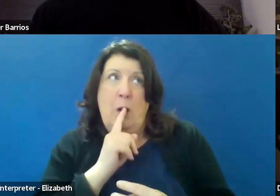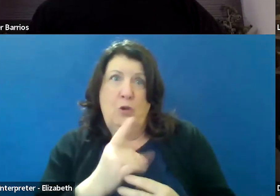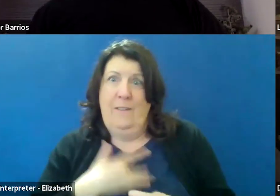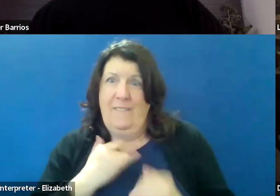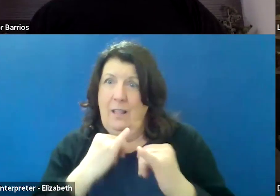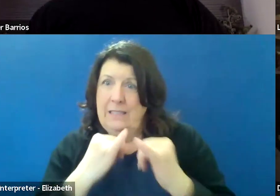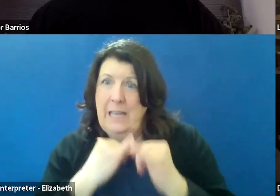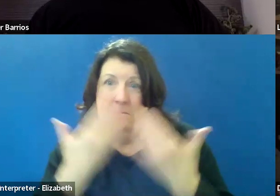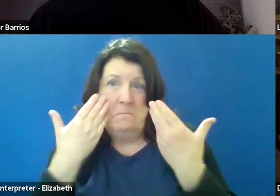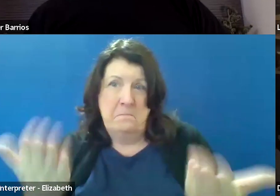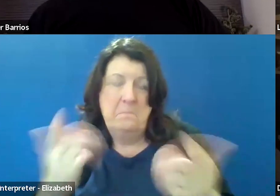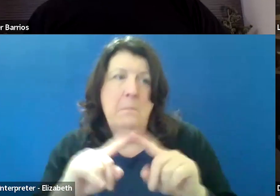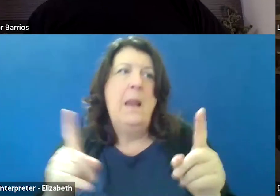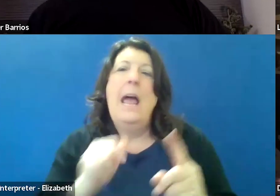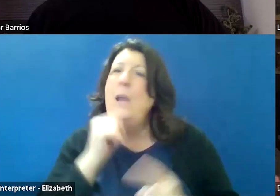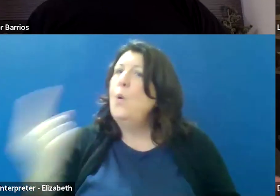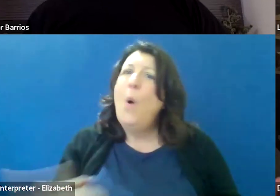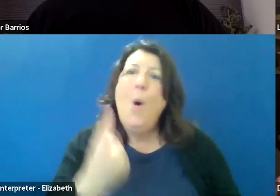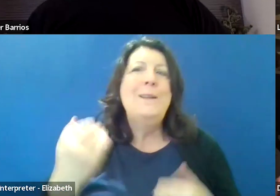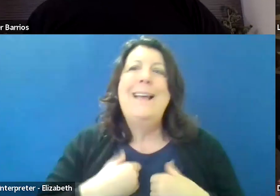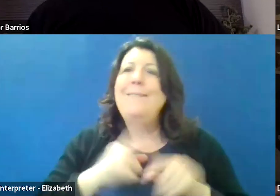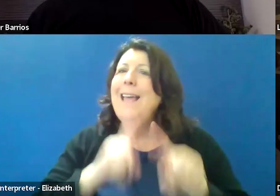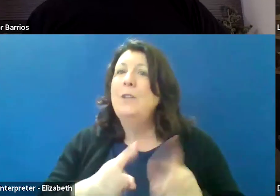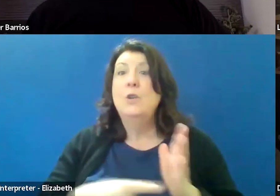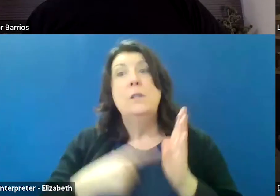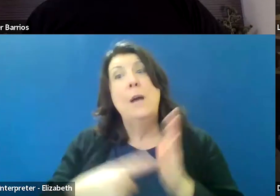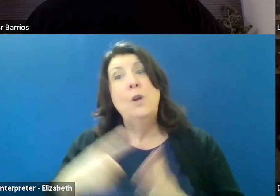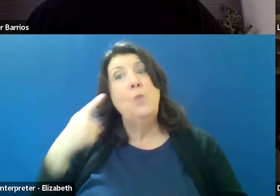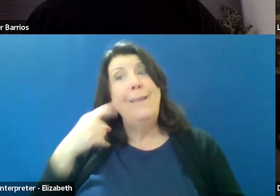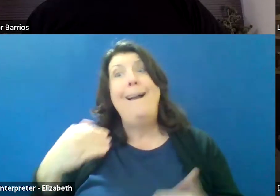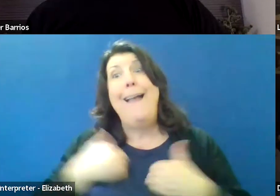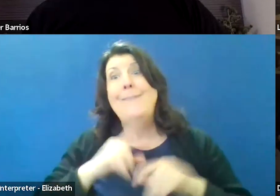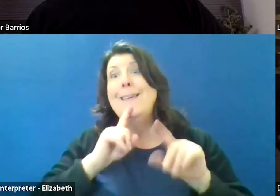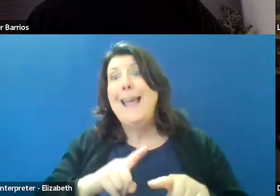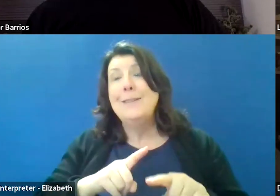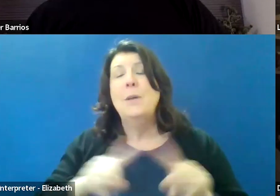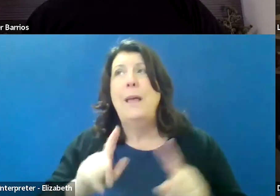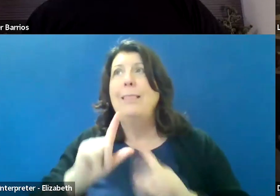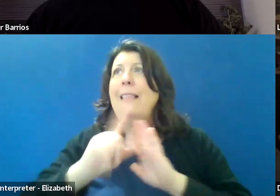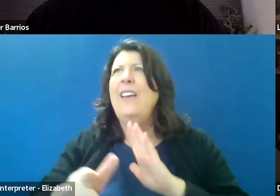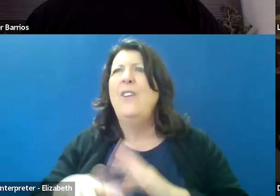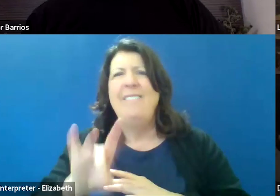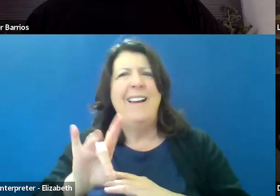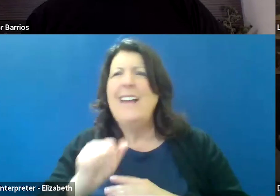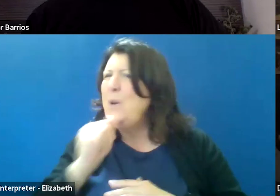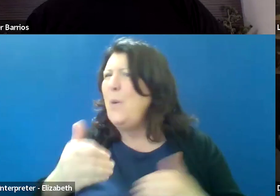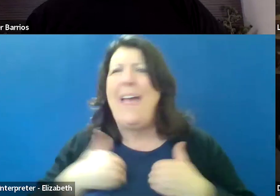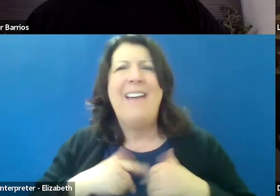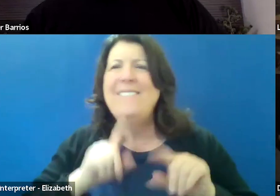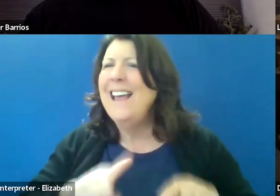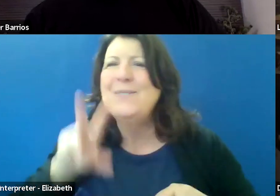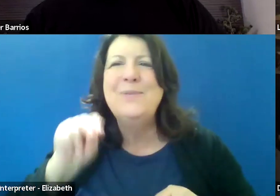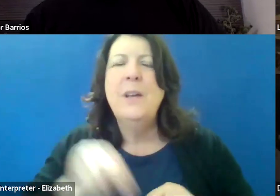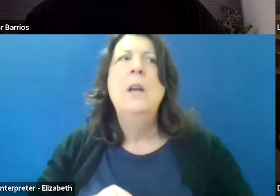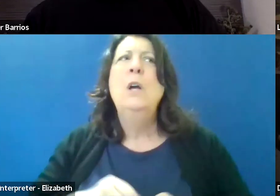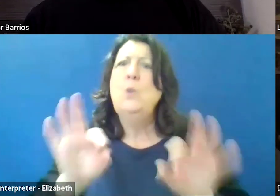but and I don't always have the answer. And sometimes you think you have the answer and you come back later and you don't. So it's really important not to judge yourself too harshly, especially